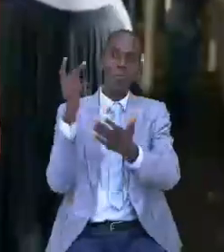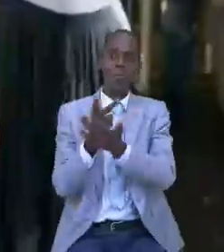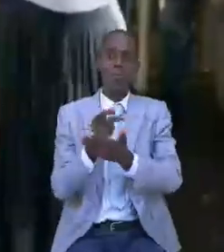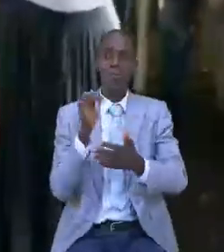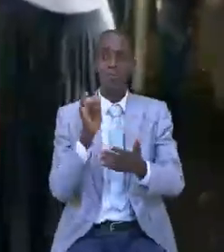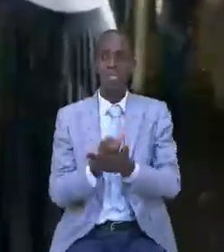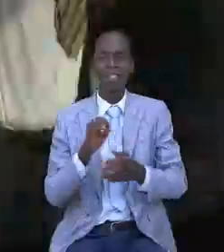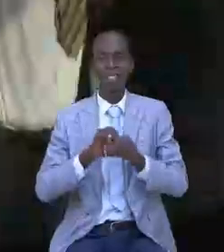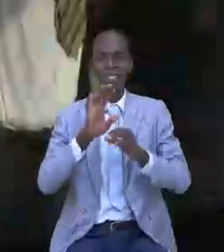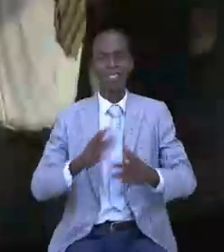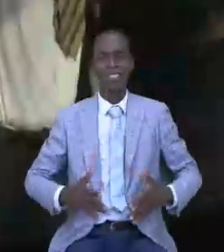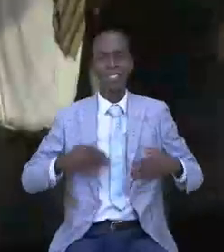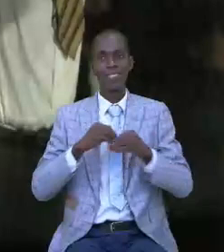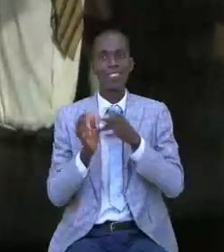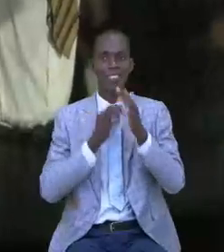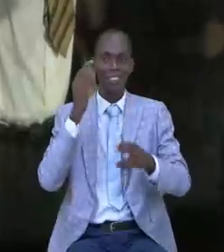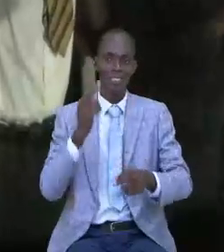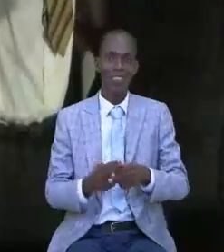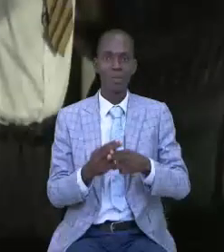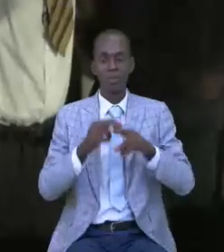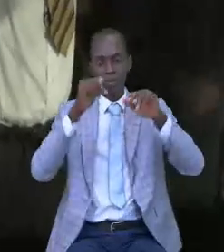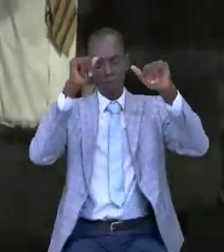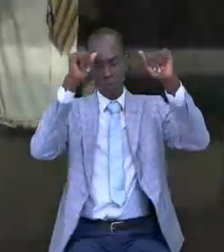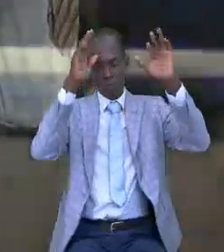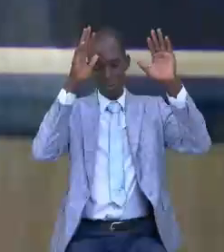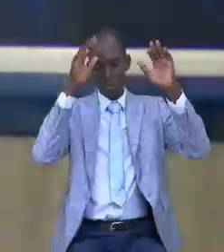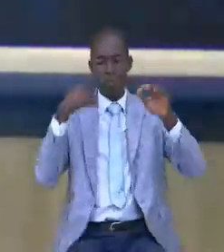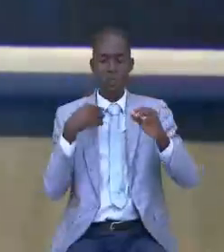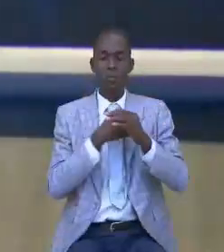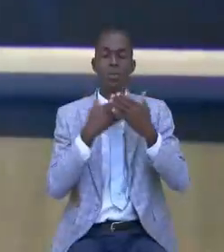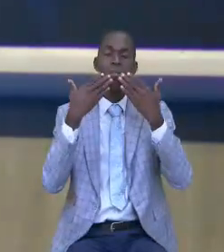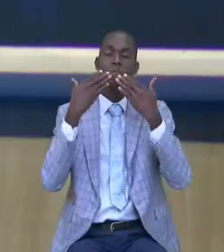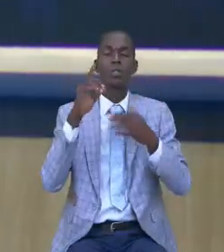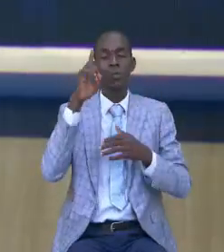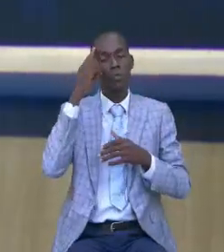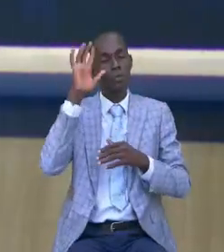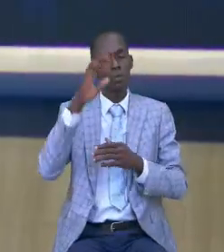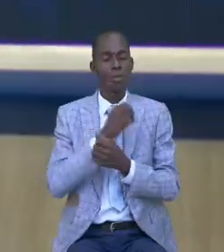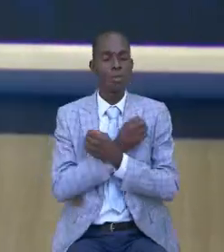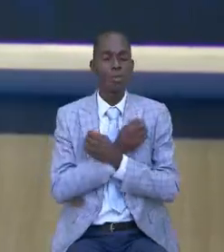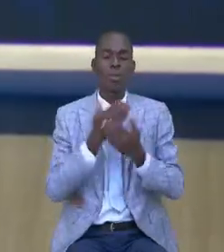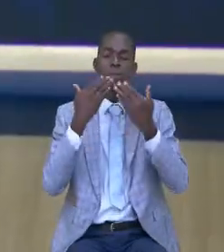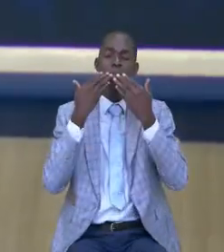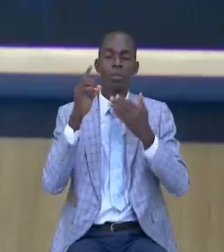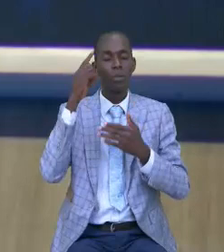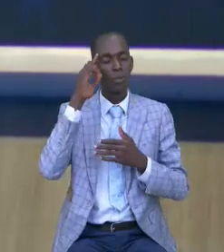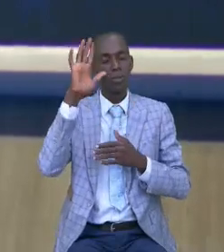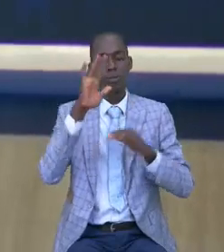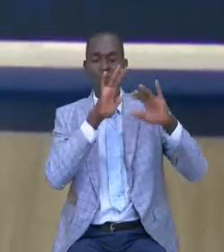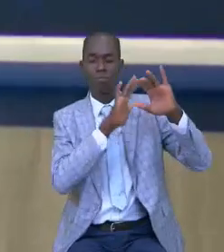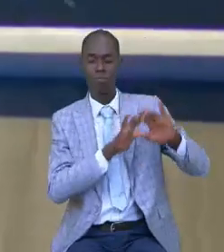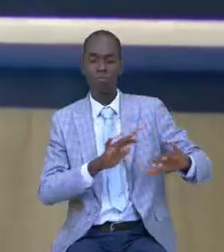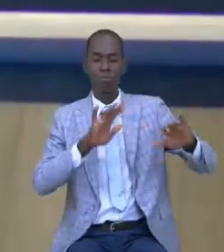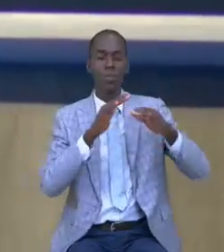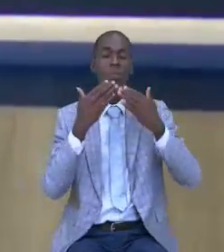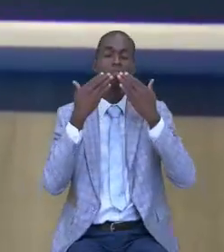in Jesus' name. Father, well, thank you for your love. Thank you for your compassion.